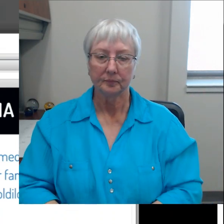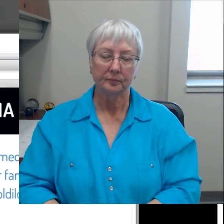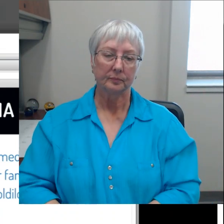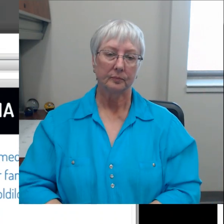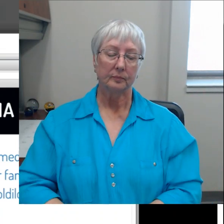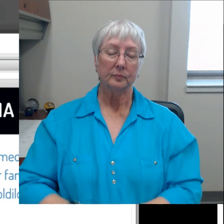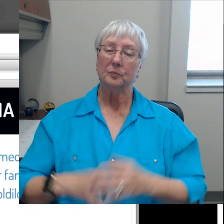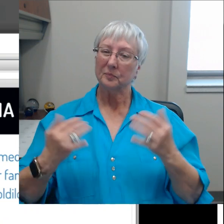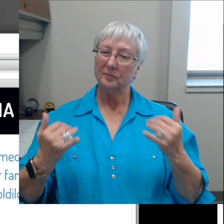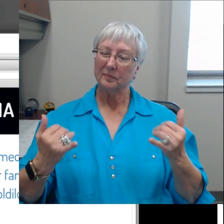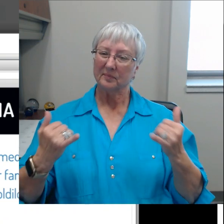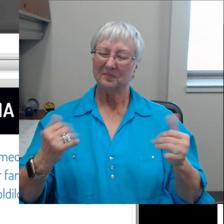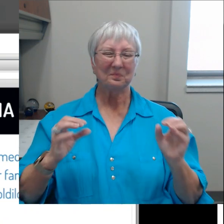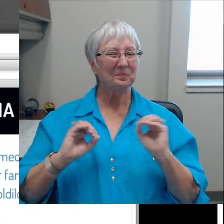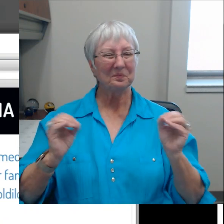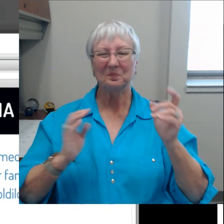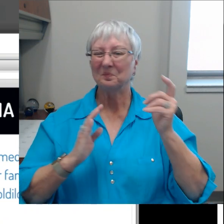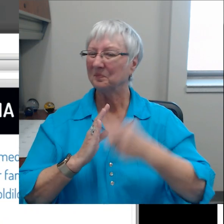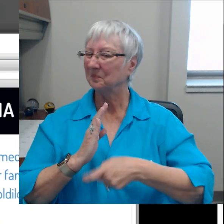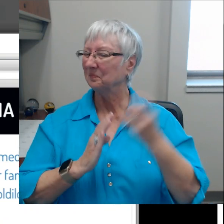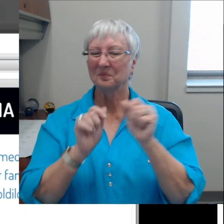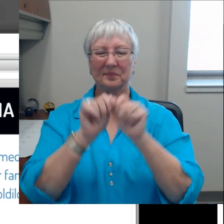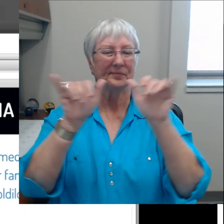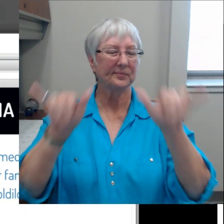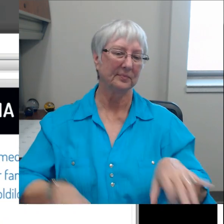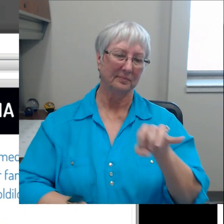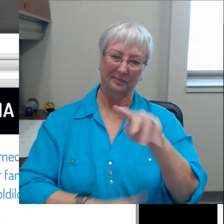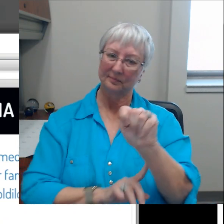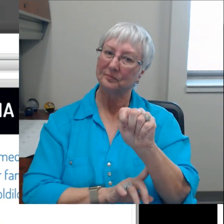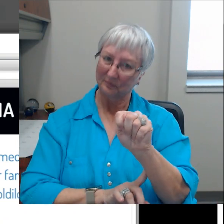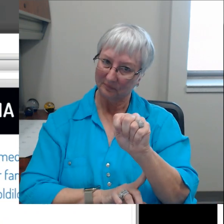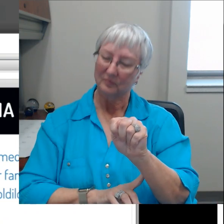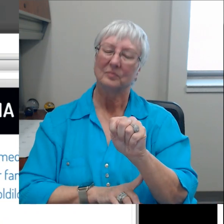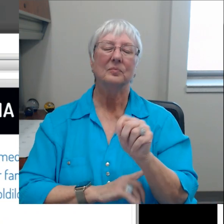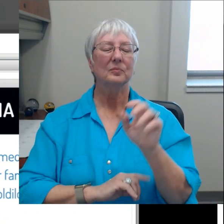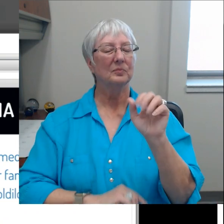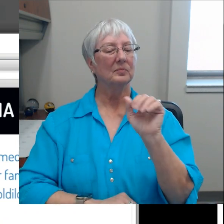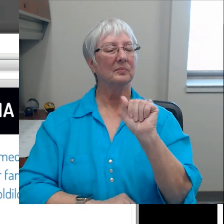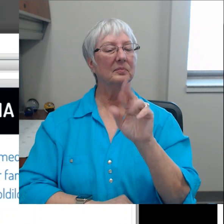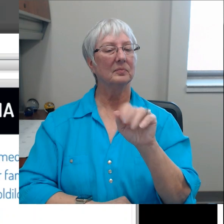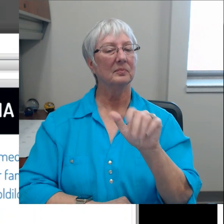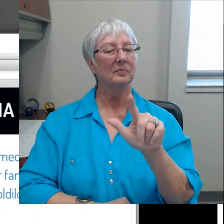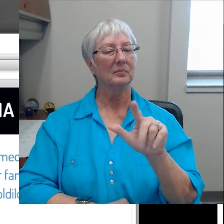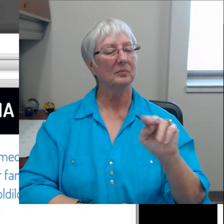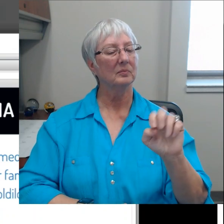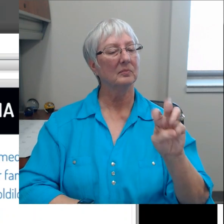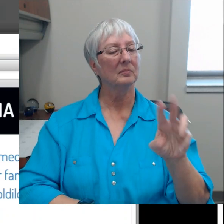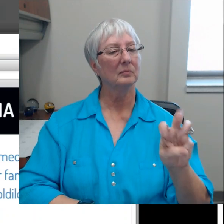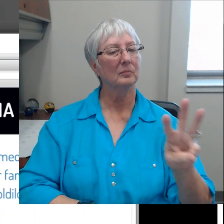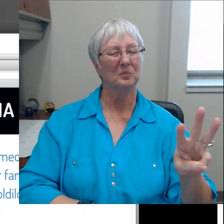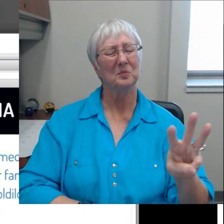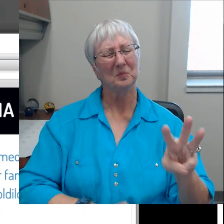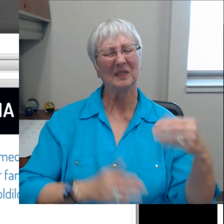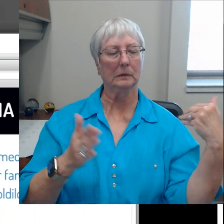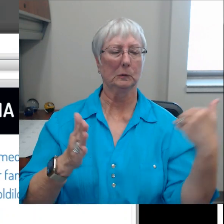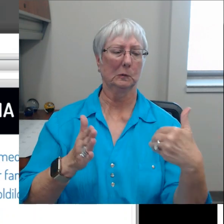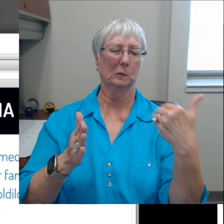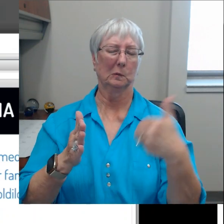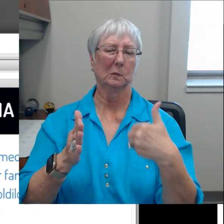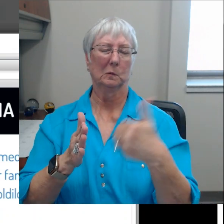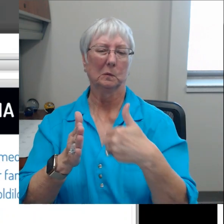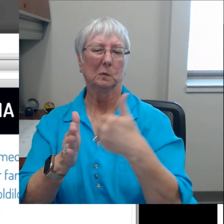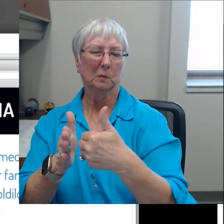As I said, there are no default system fonts that are rounded like the web font we've chosen, so Arial Narrow is pretty much as close as we can get, despite